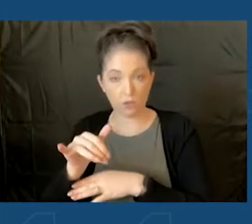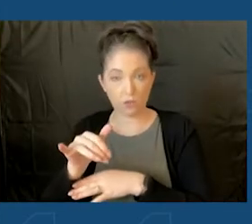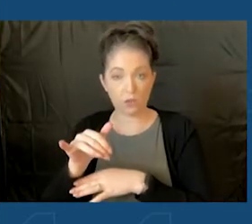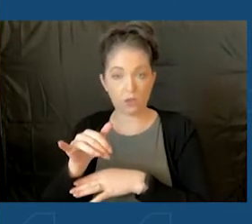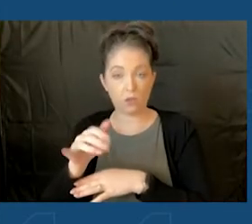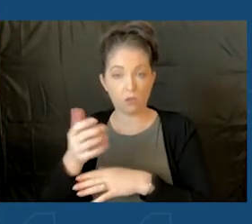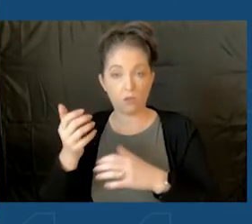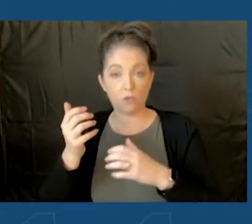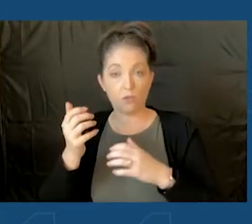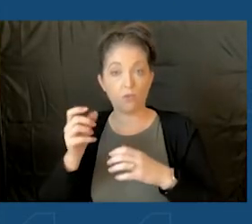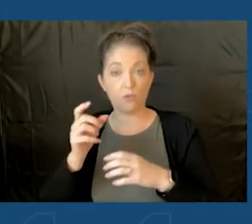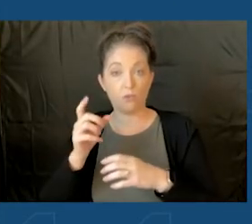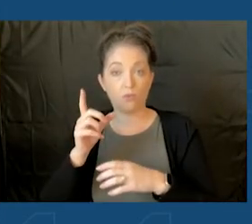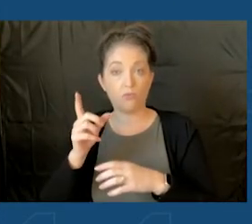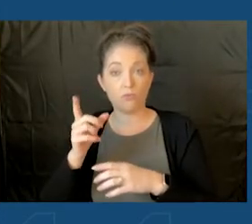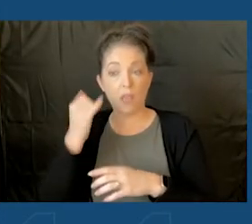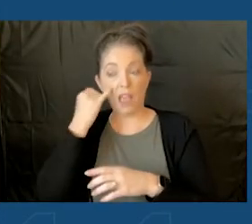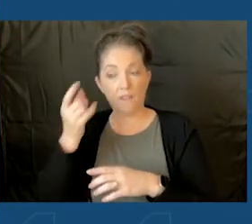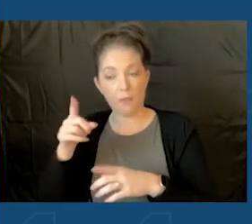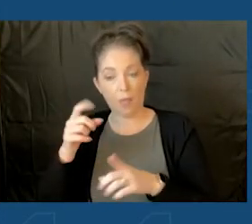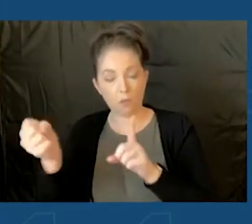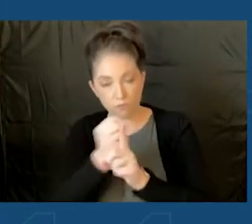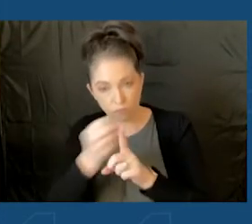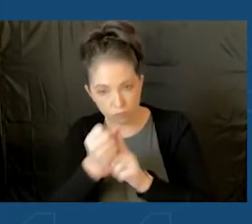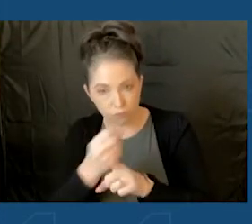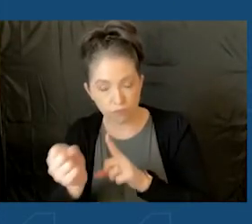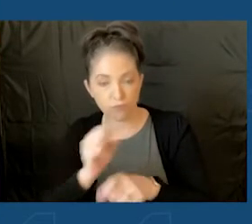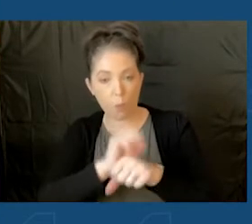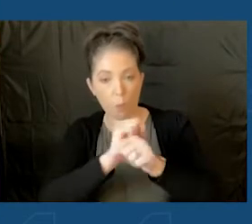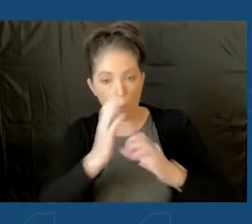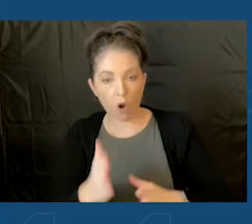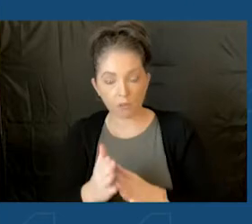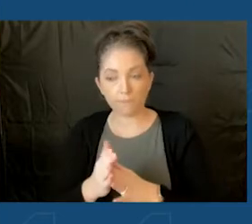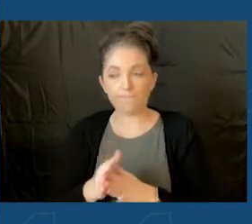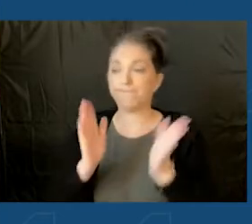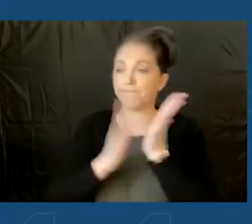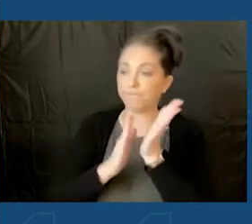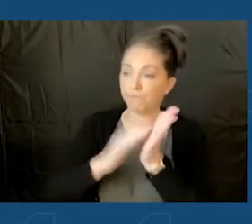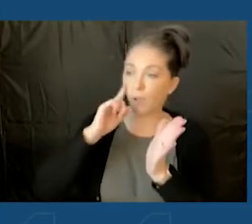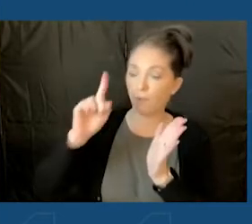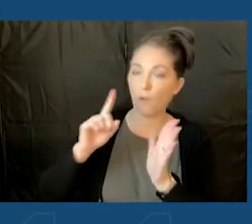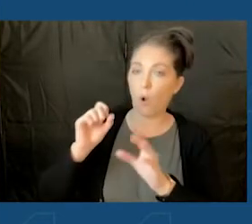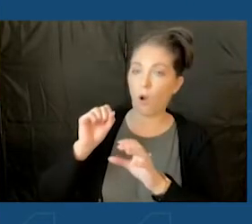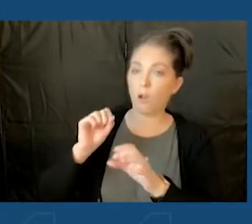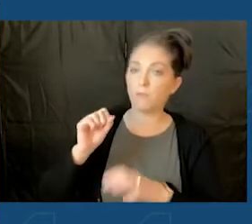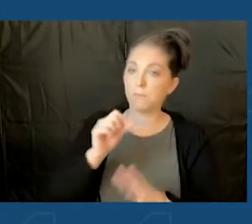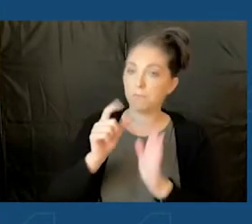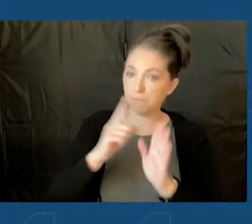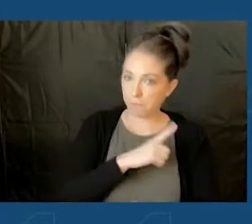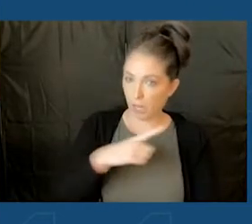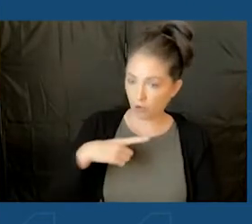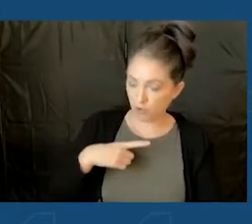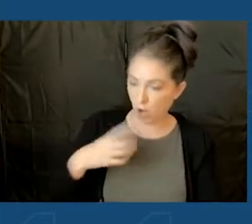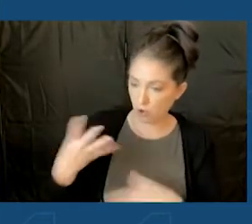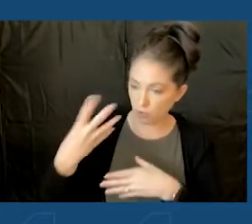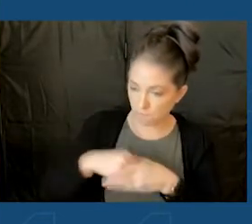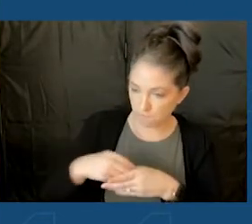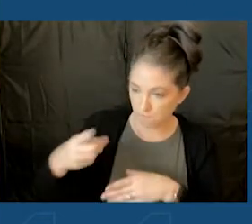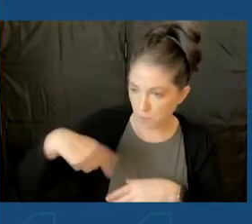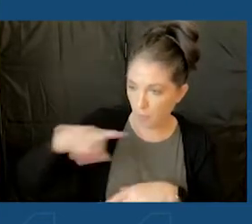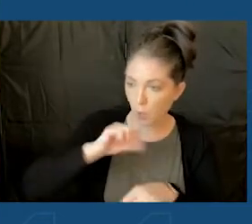transit workers. Give it up for this legislature for doing the right thing by the transit workers and those other unions that are represented